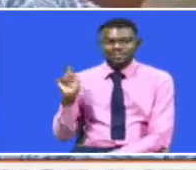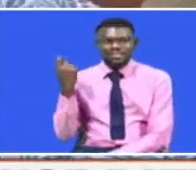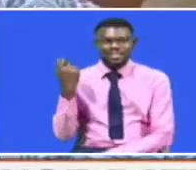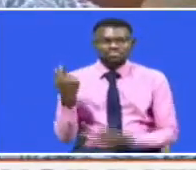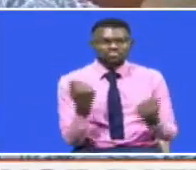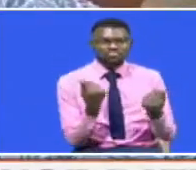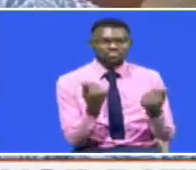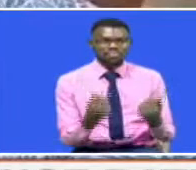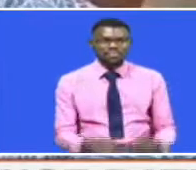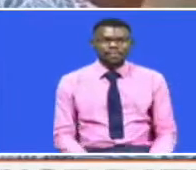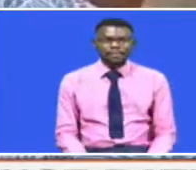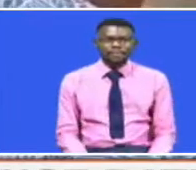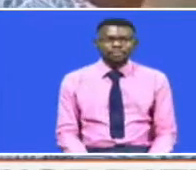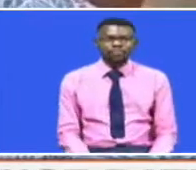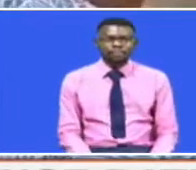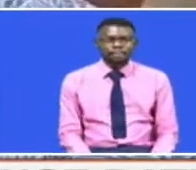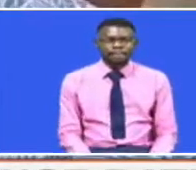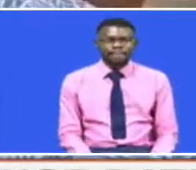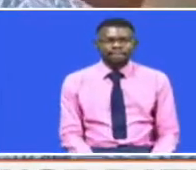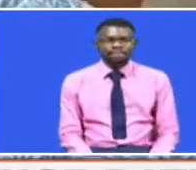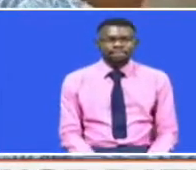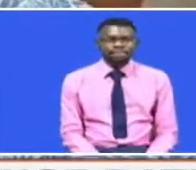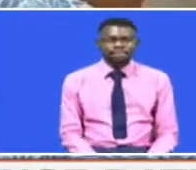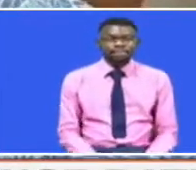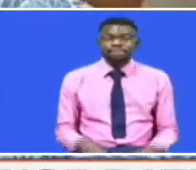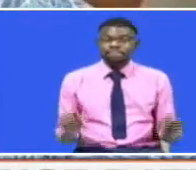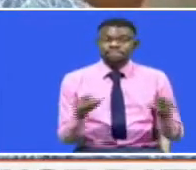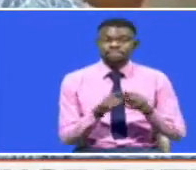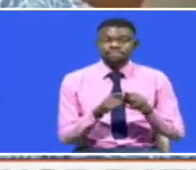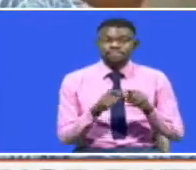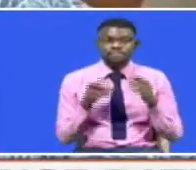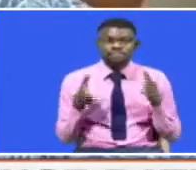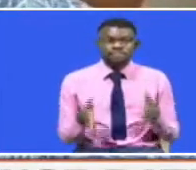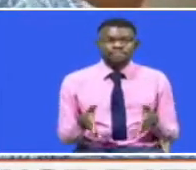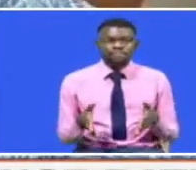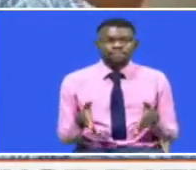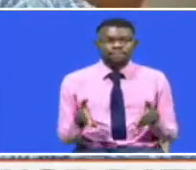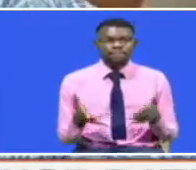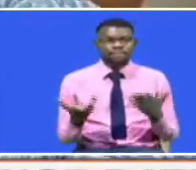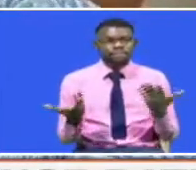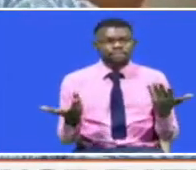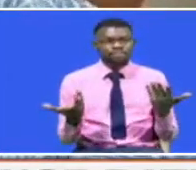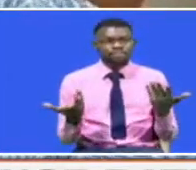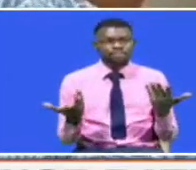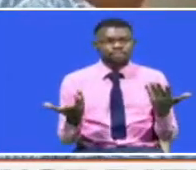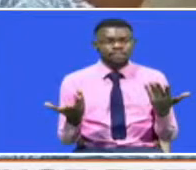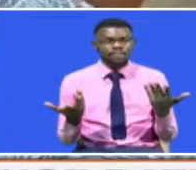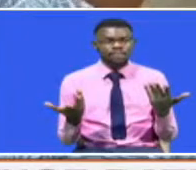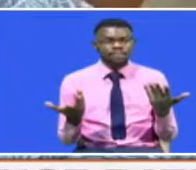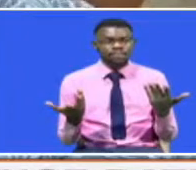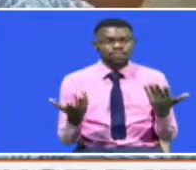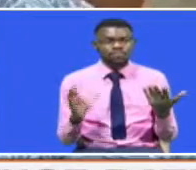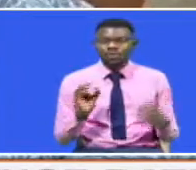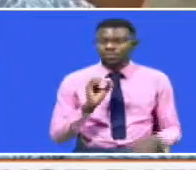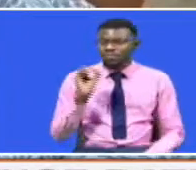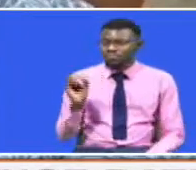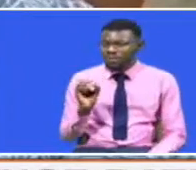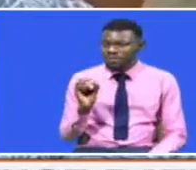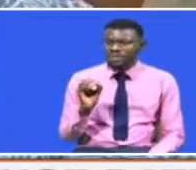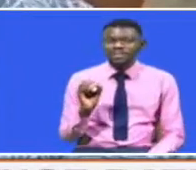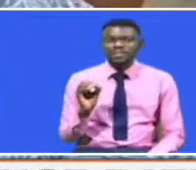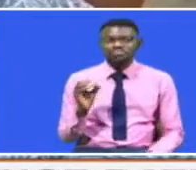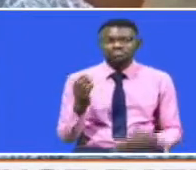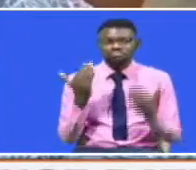find about 90% of our sales in Kenya shillings because we are a domestic carrier, but about 80%